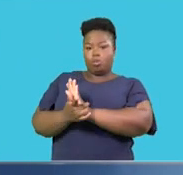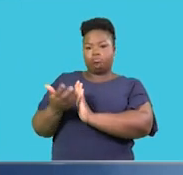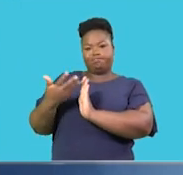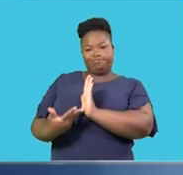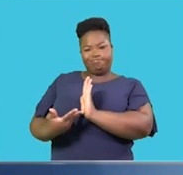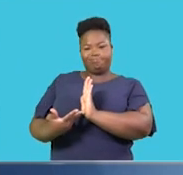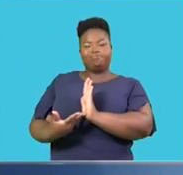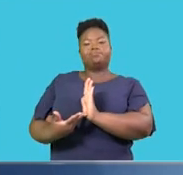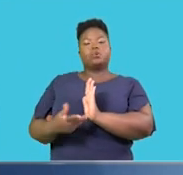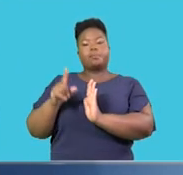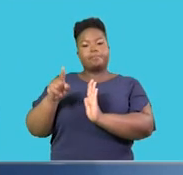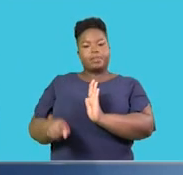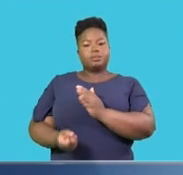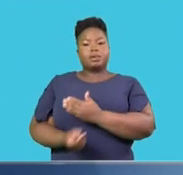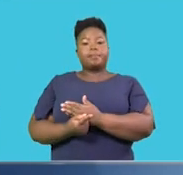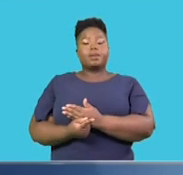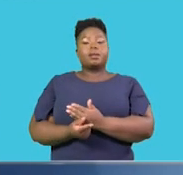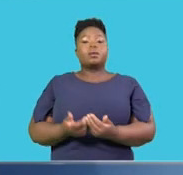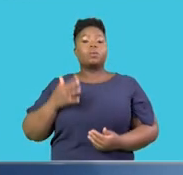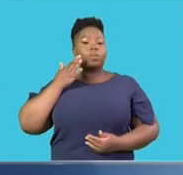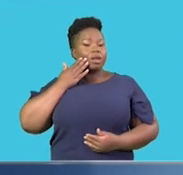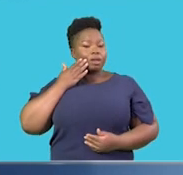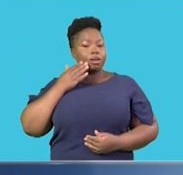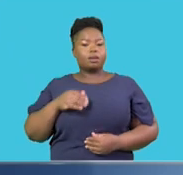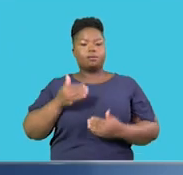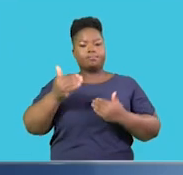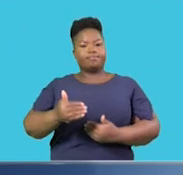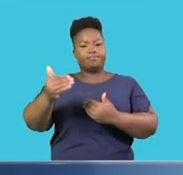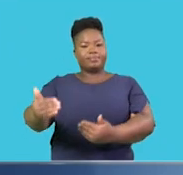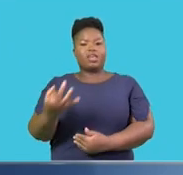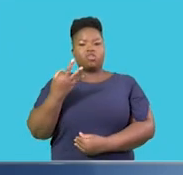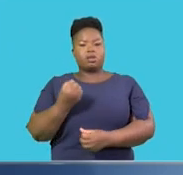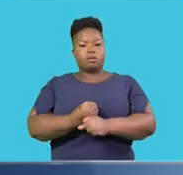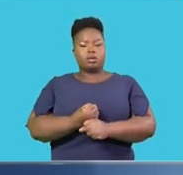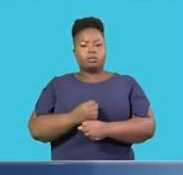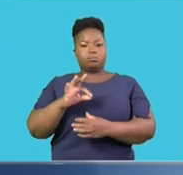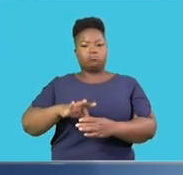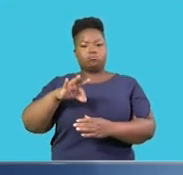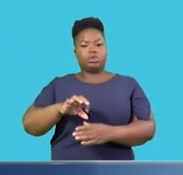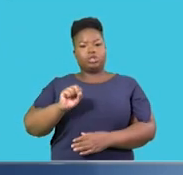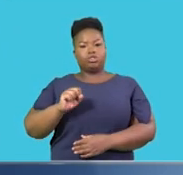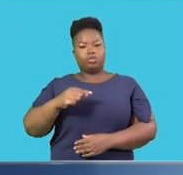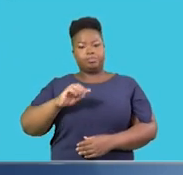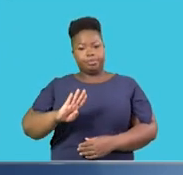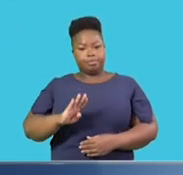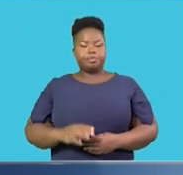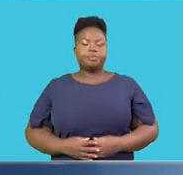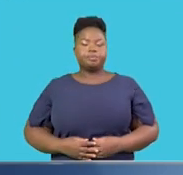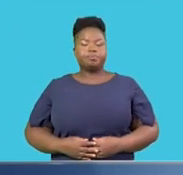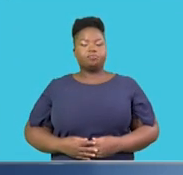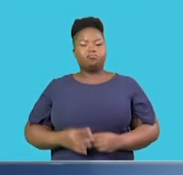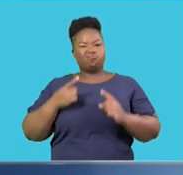to conduct elections of SGBs every three years. Our motivations,